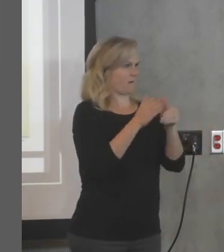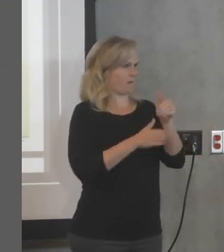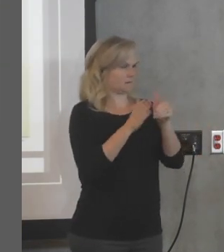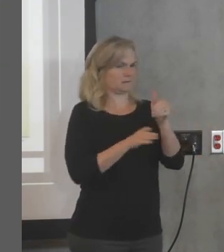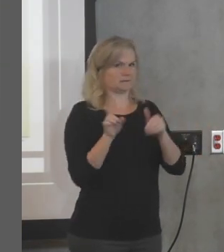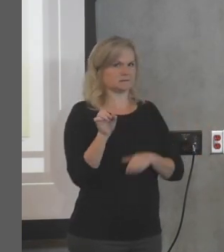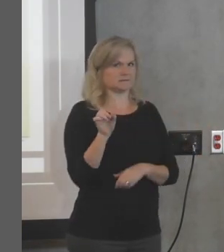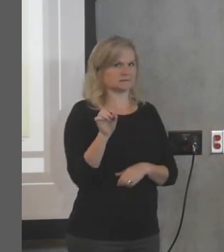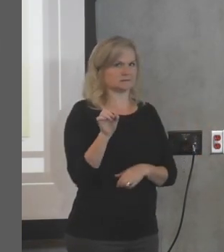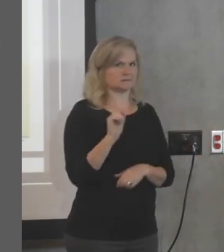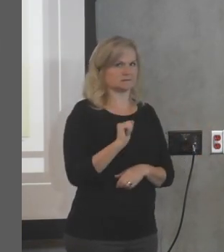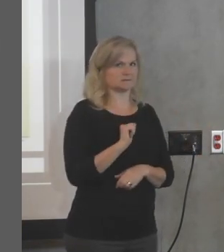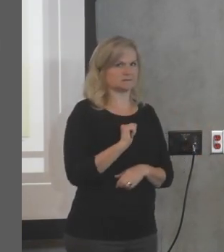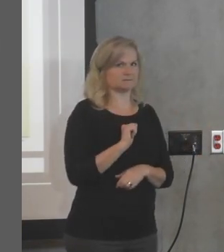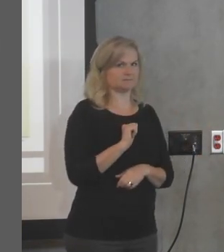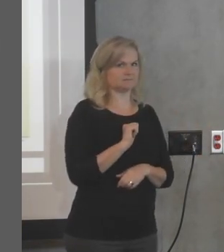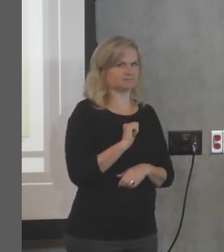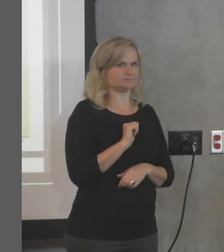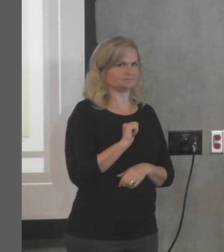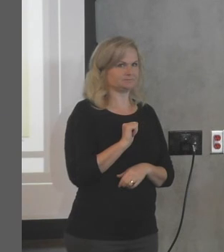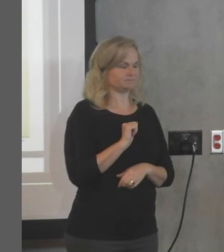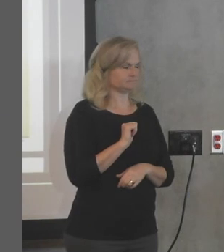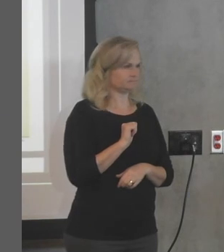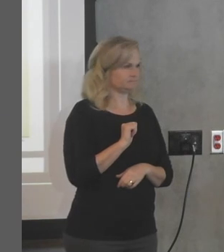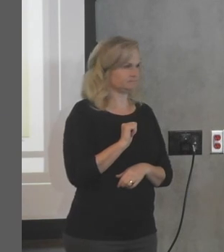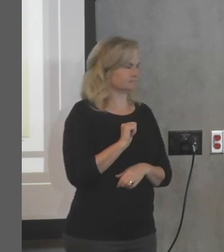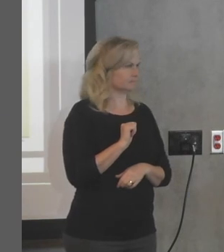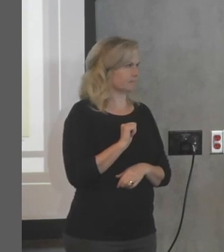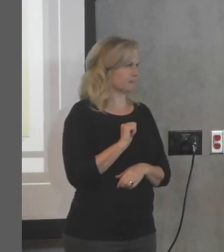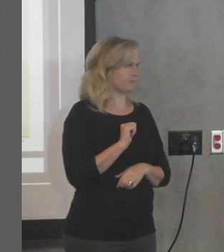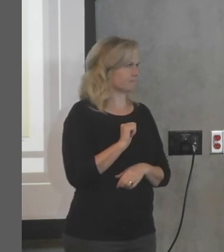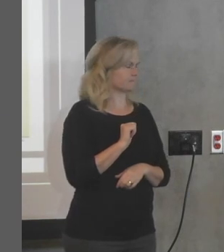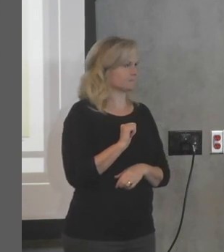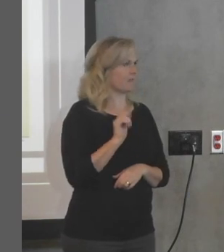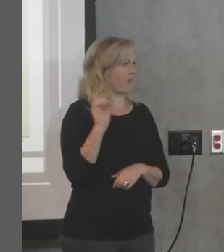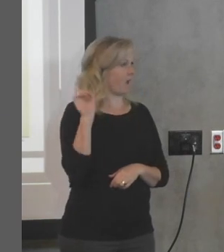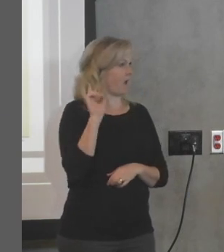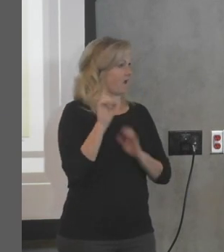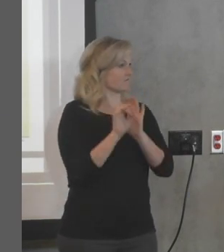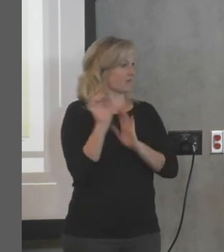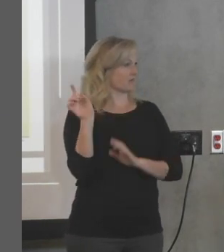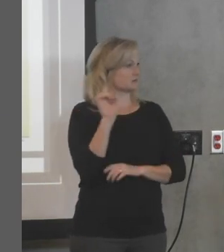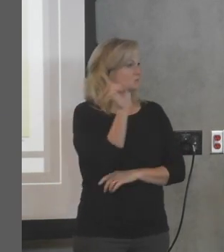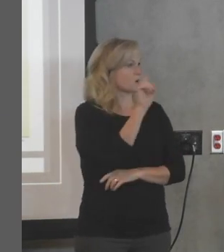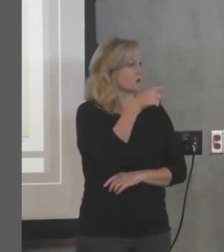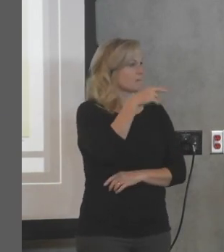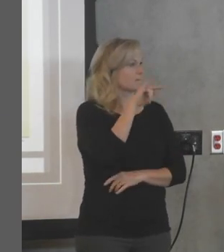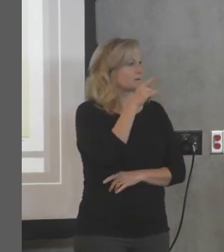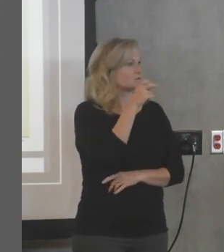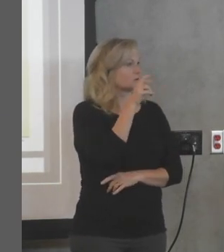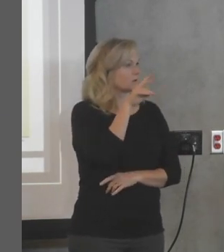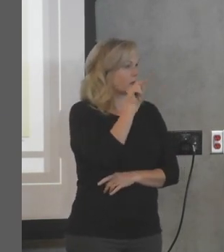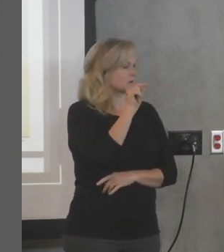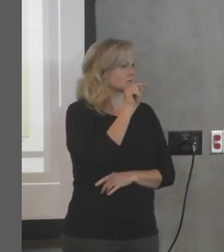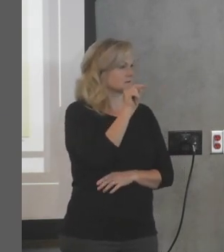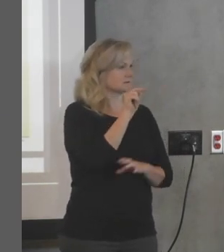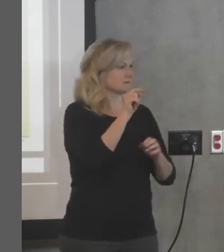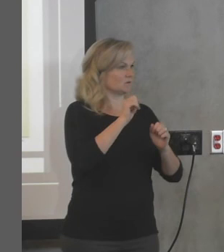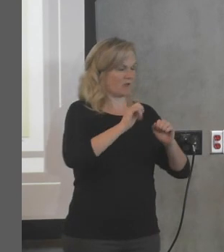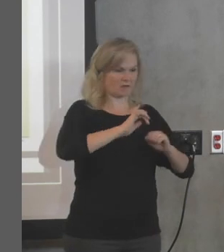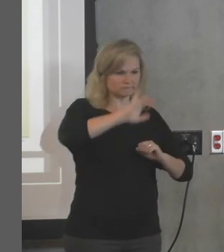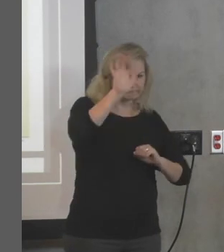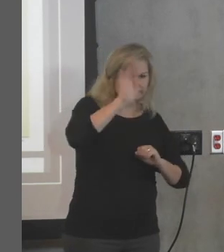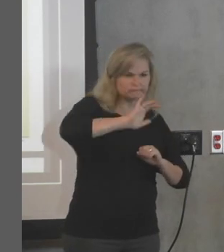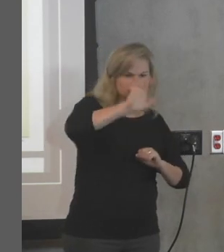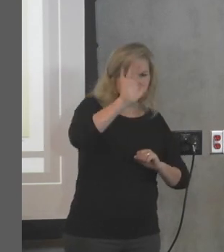And then here's some examples that I think I looked at Pinterest, found some things. There's tons of stuff